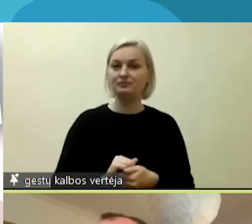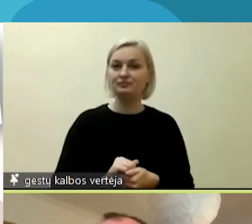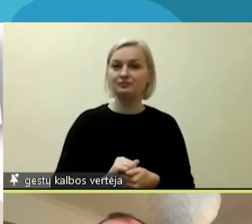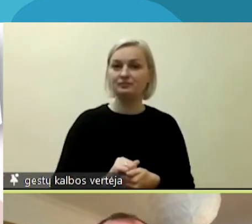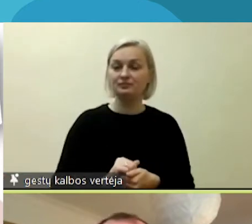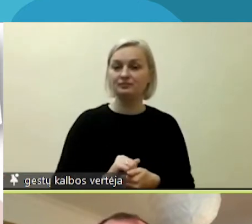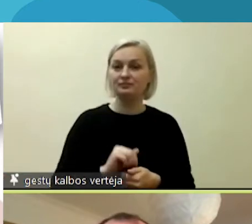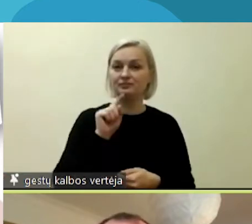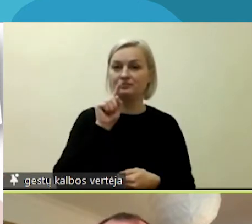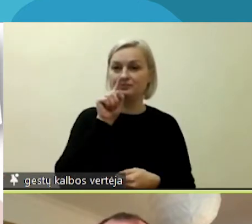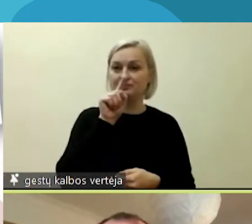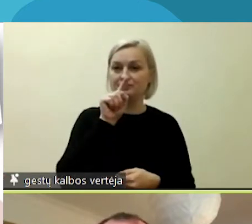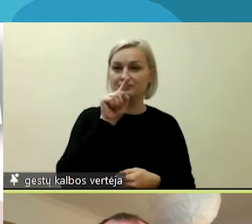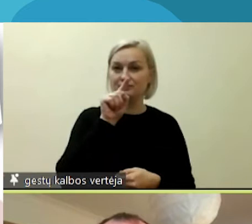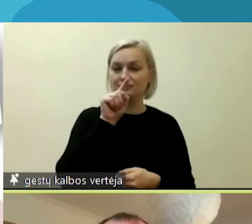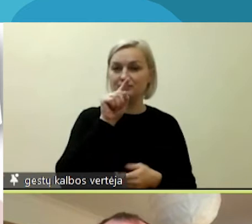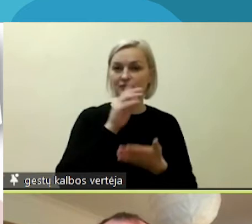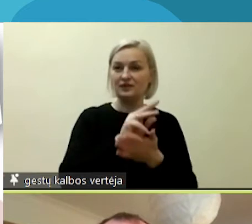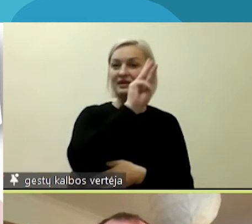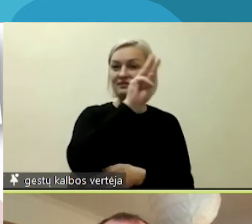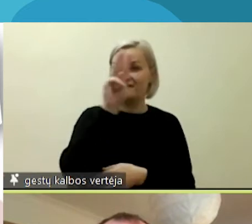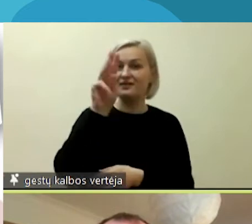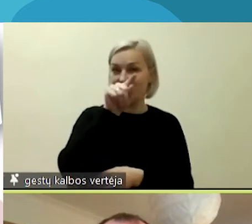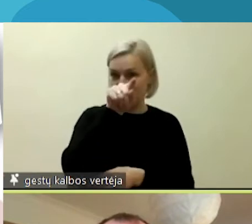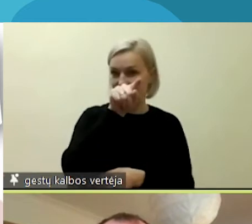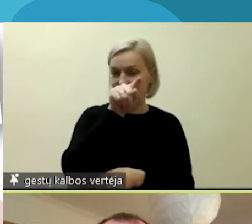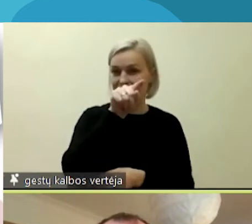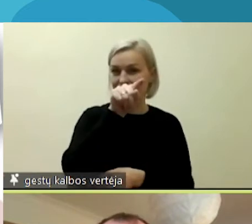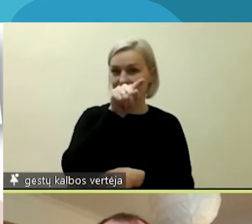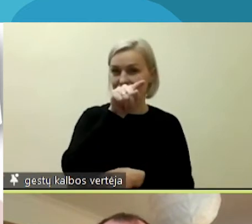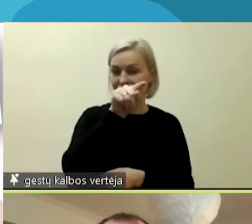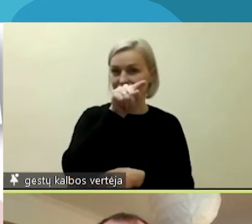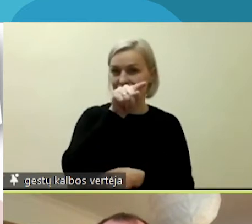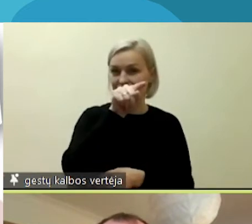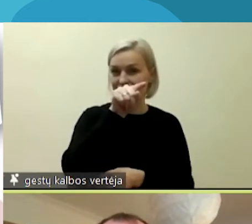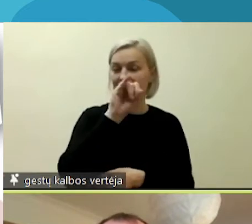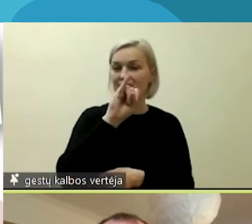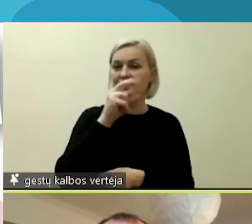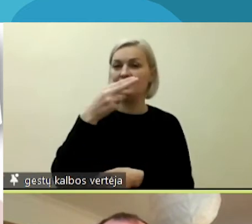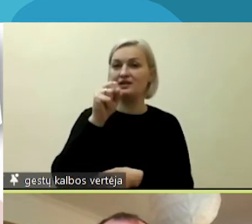find you can find all the reports going back to 2013.